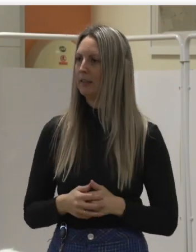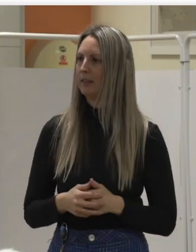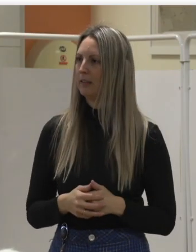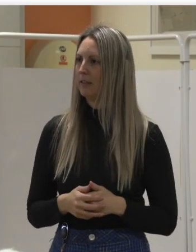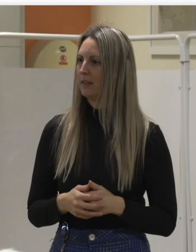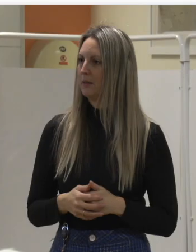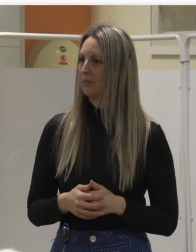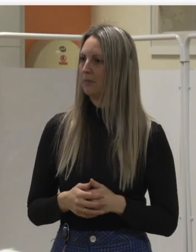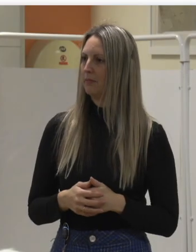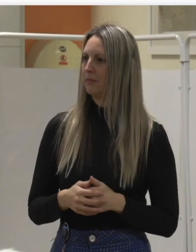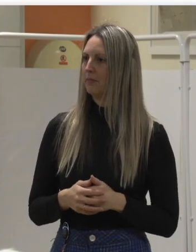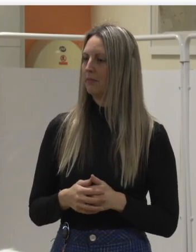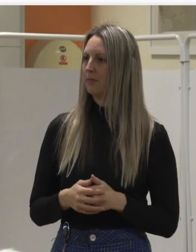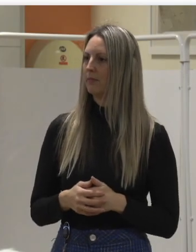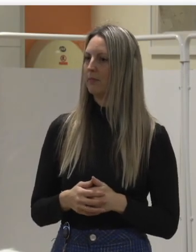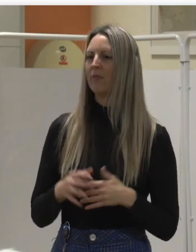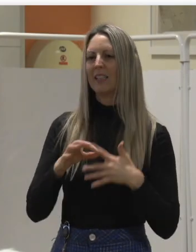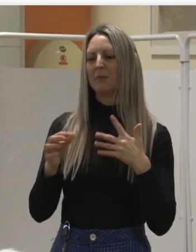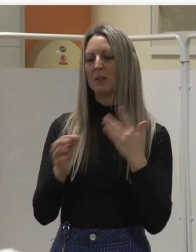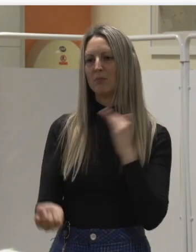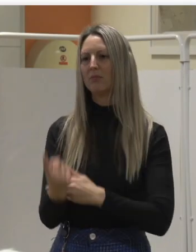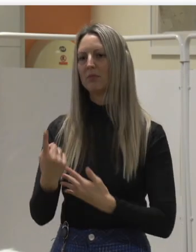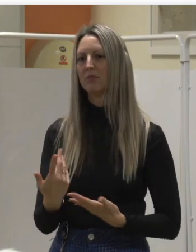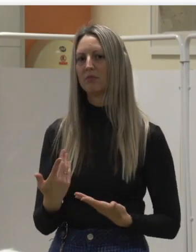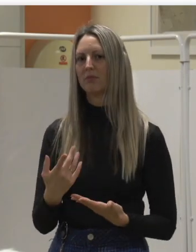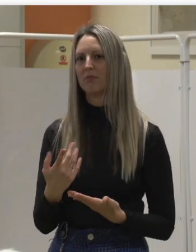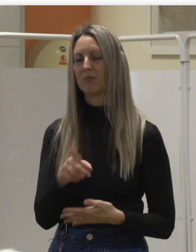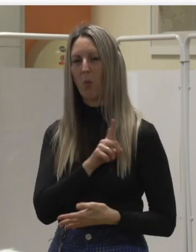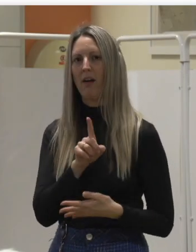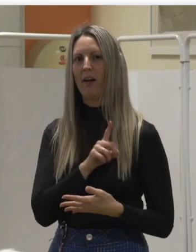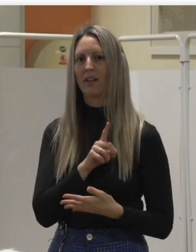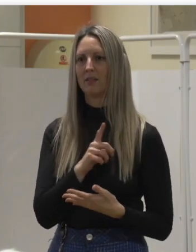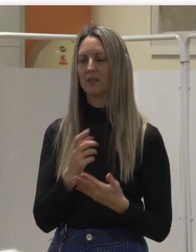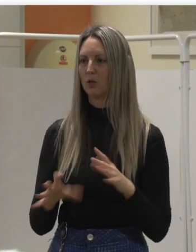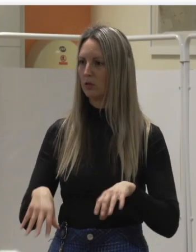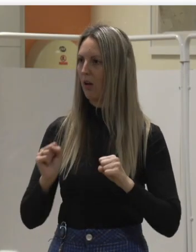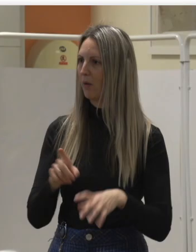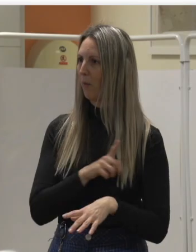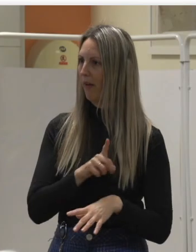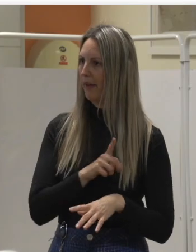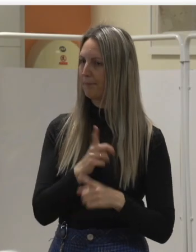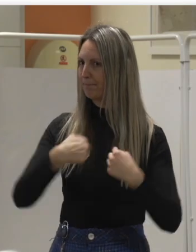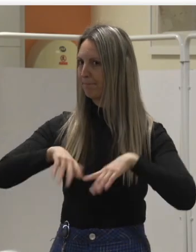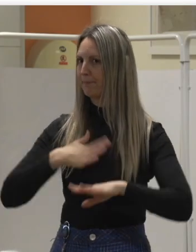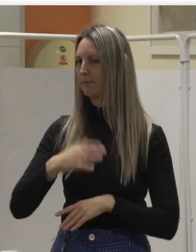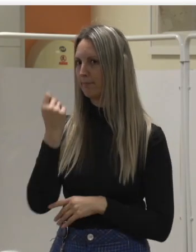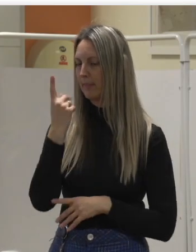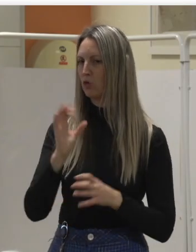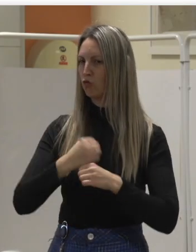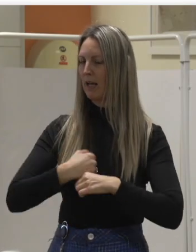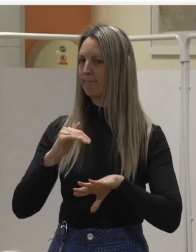what actually starts the symptom? So to understand that, we need to know what stress does to us. Stress is